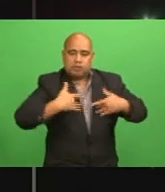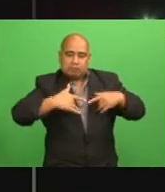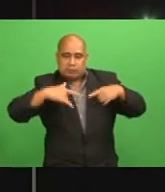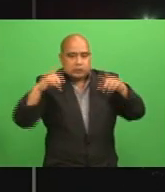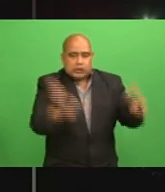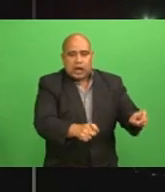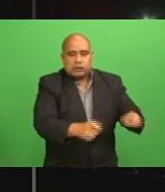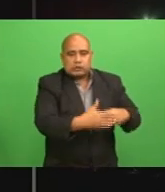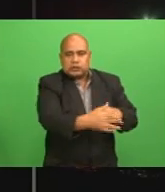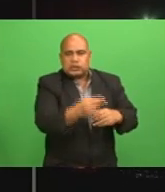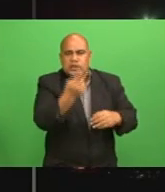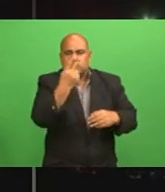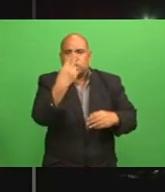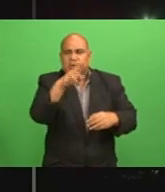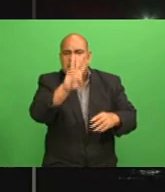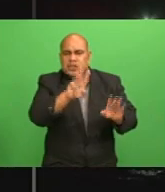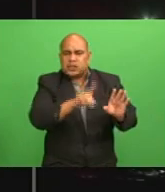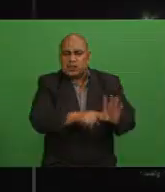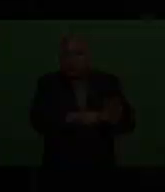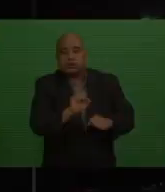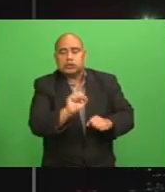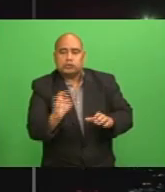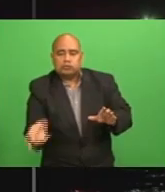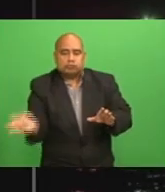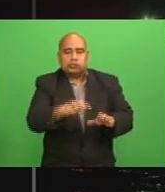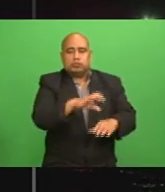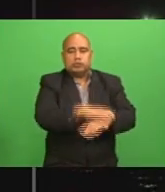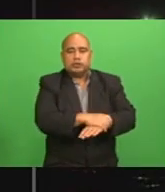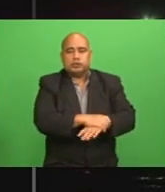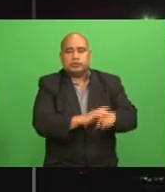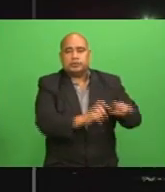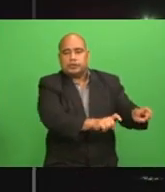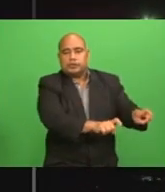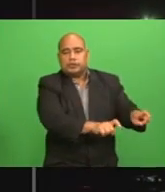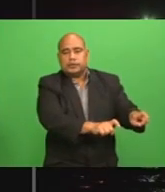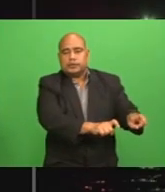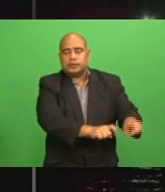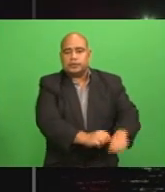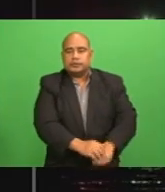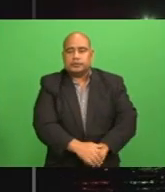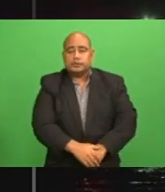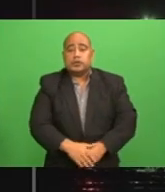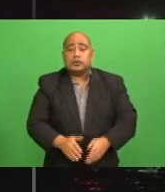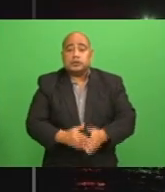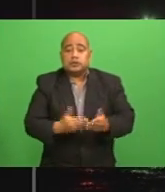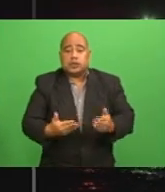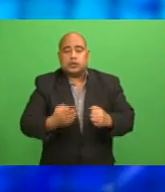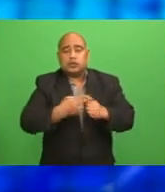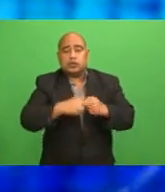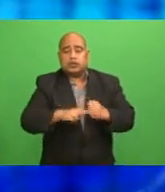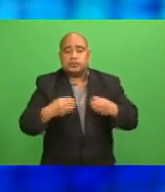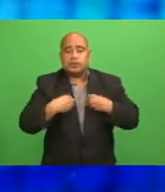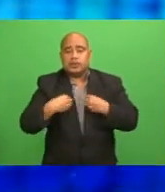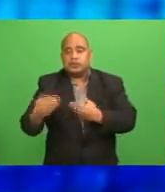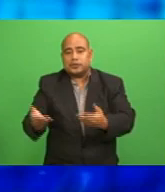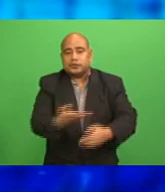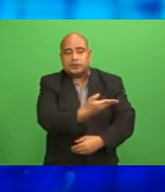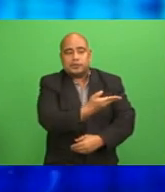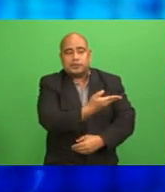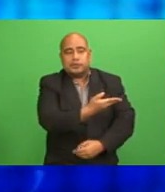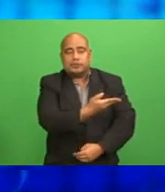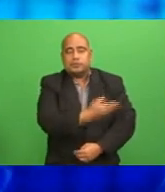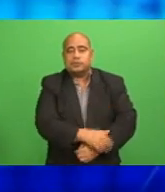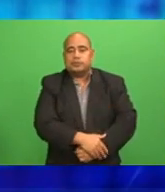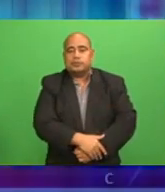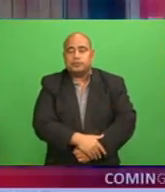years since British rule of the island ended. And Whitney is here now with the latest in business. Thanks, Jackie. Coming up in